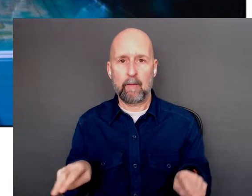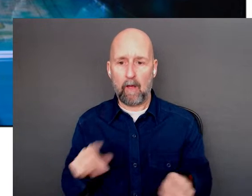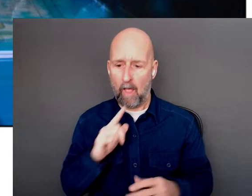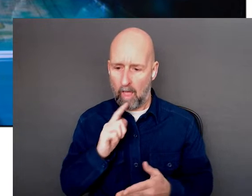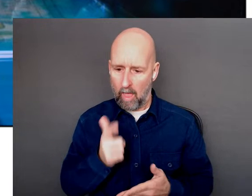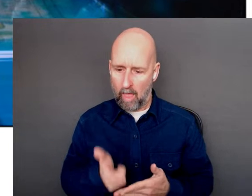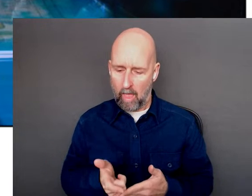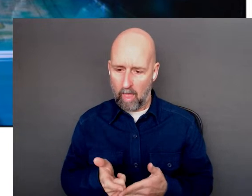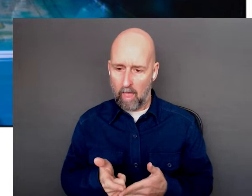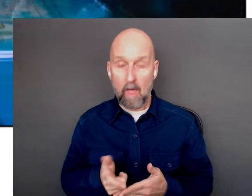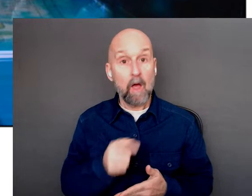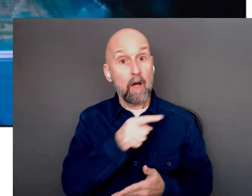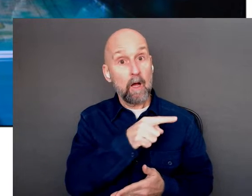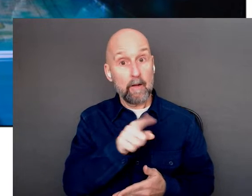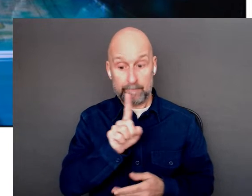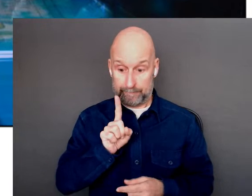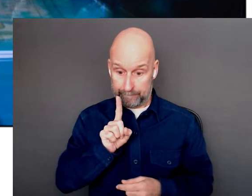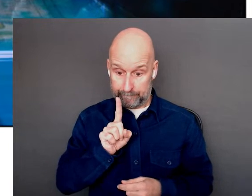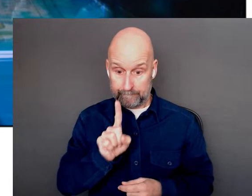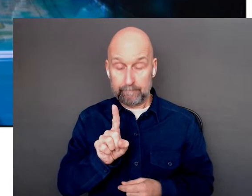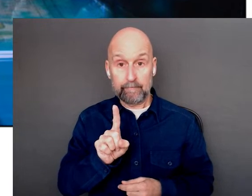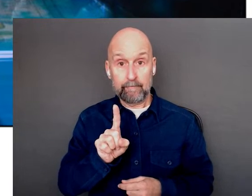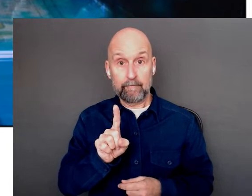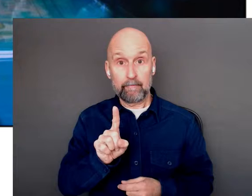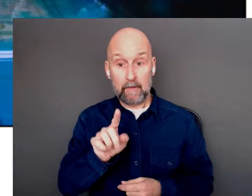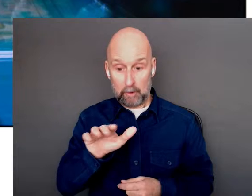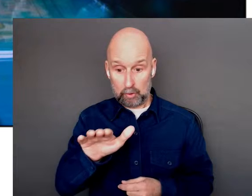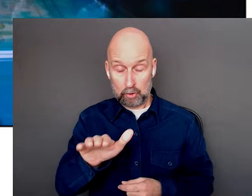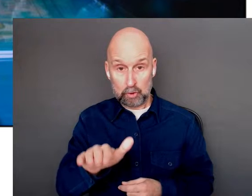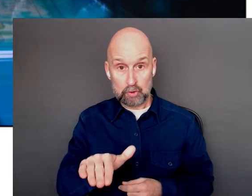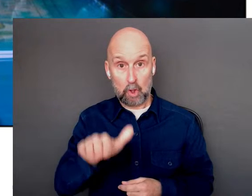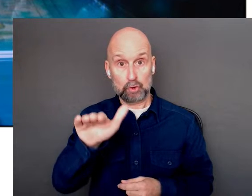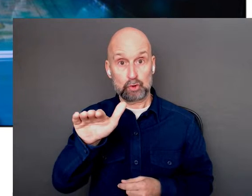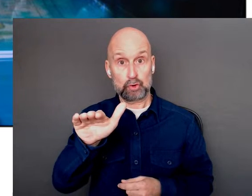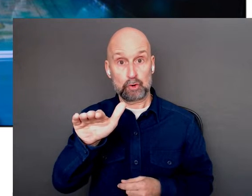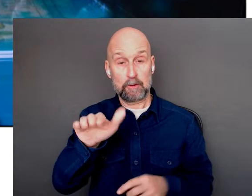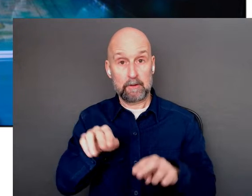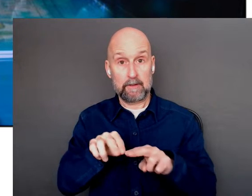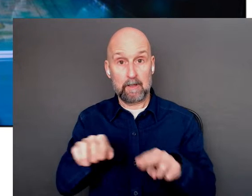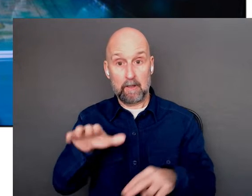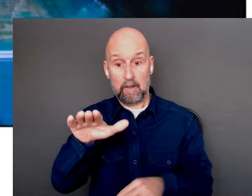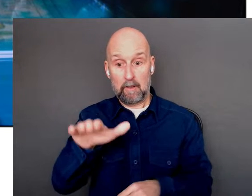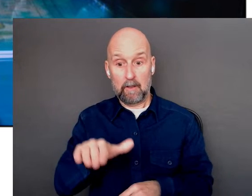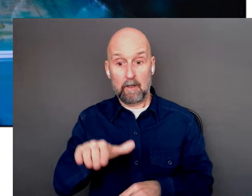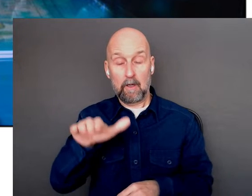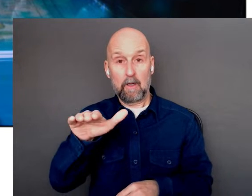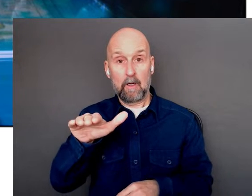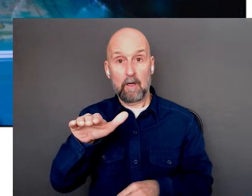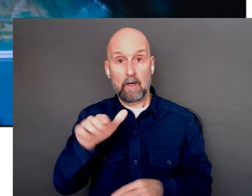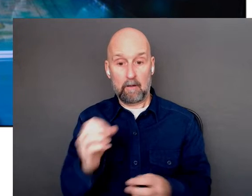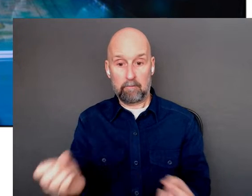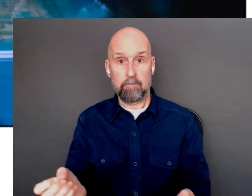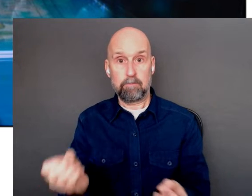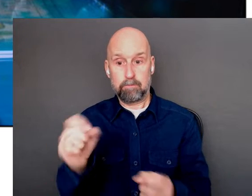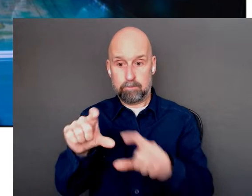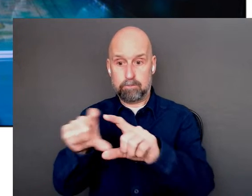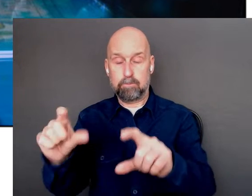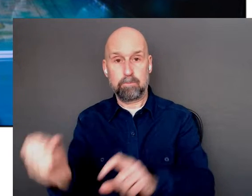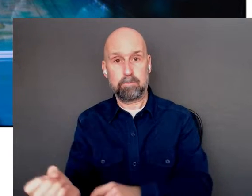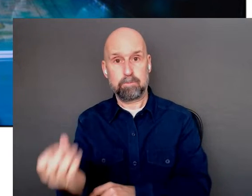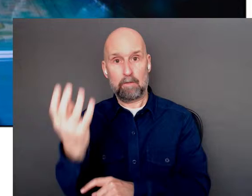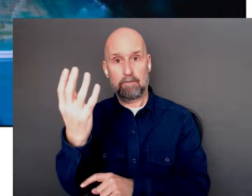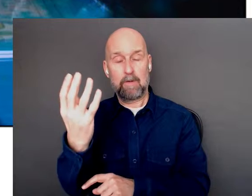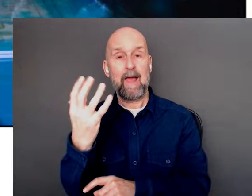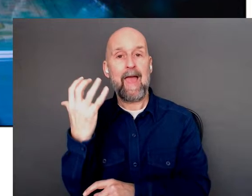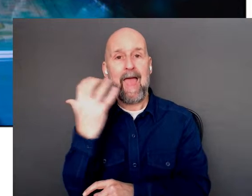second the person touched the table, we saw Windows pop up, log. error, and